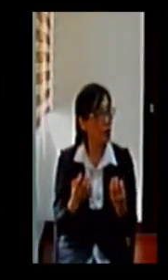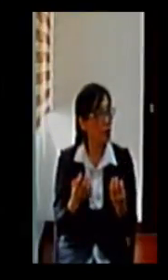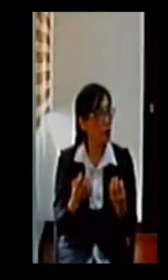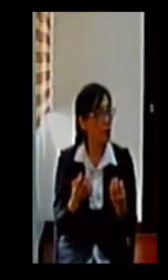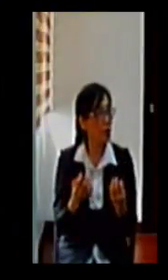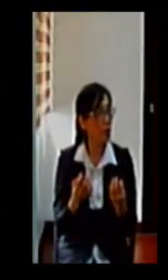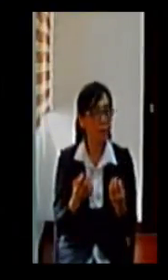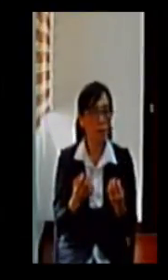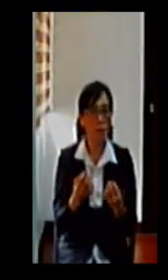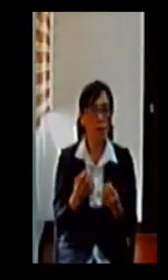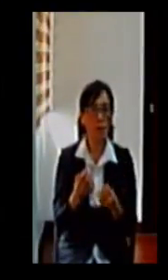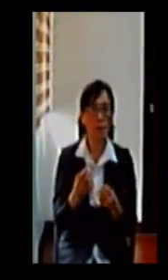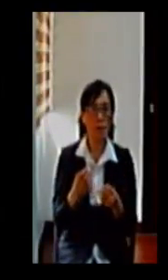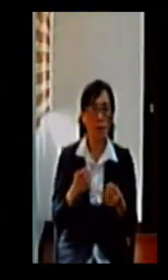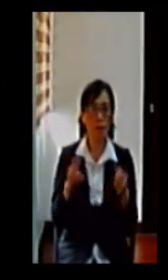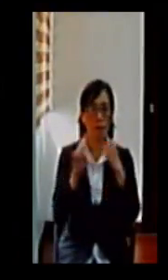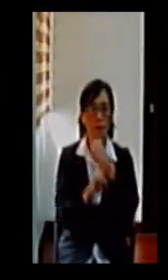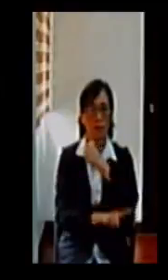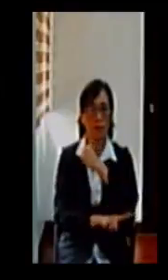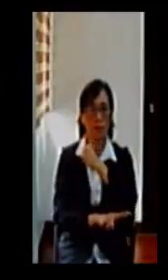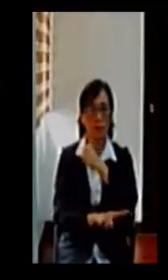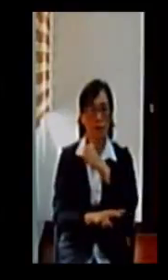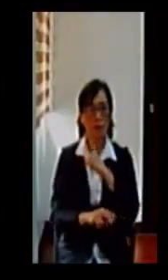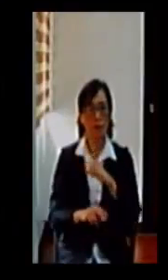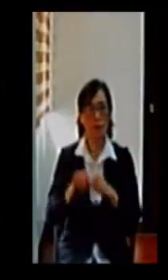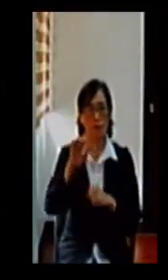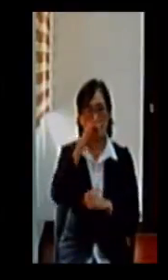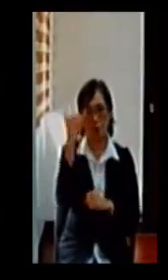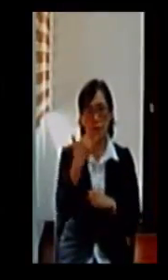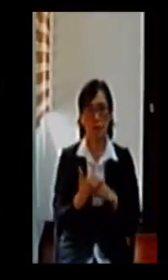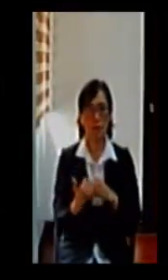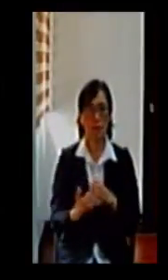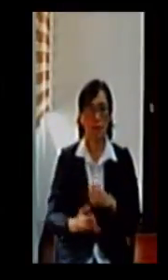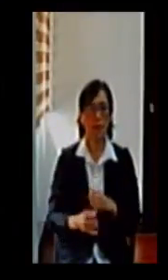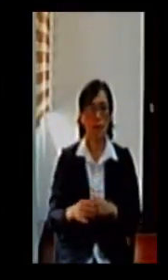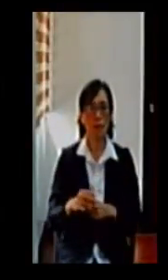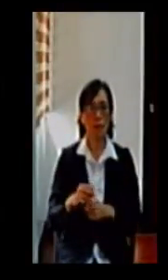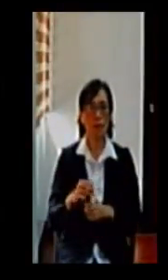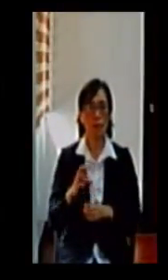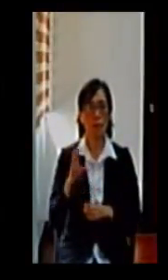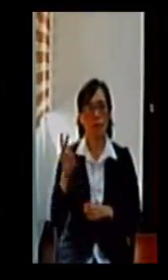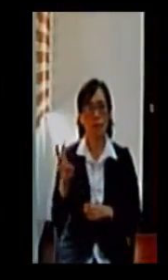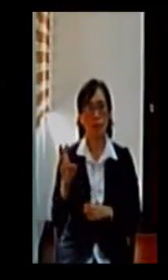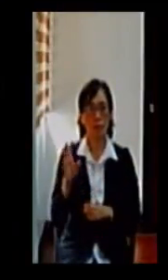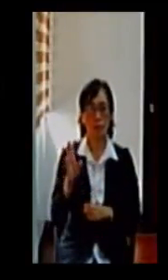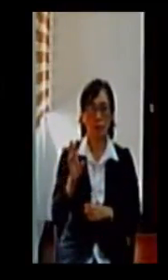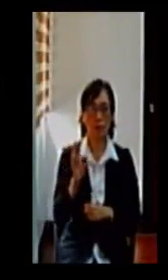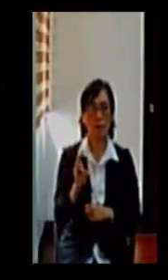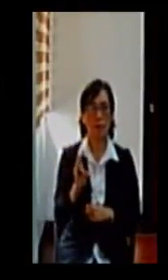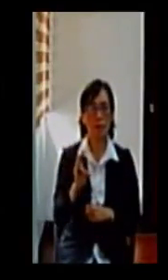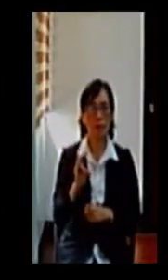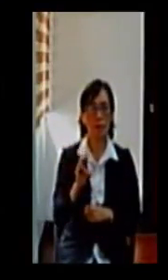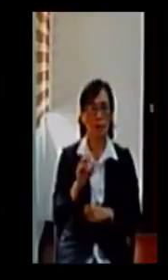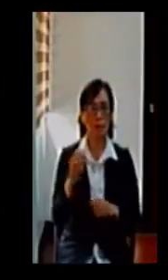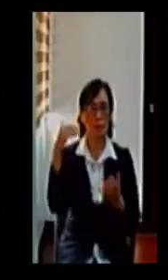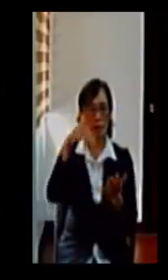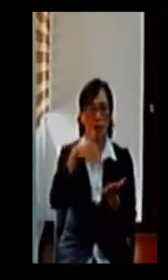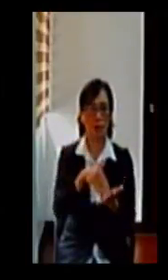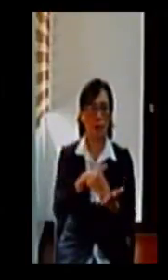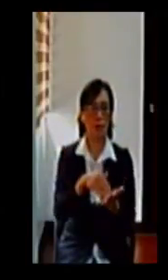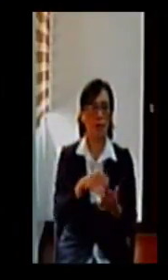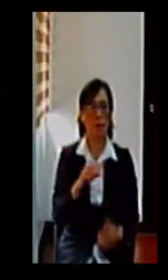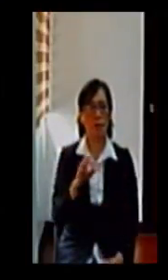the casualties, Yolanda had about 6,000, 7,000, is that correct? Ormoc had 8,000,